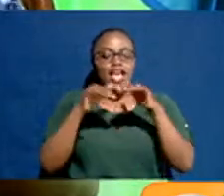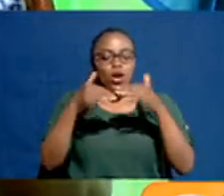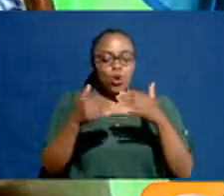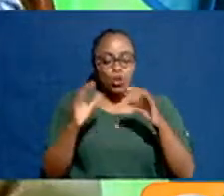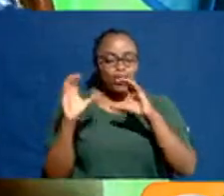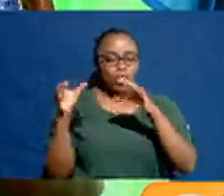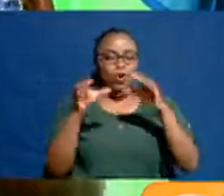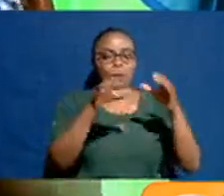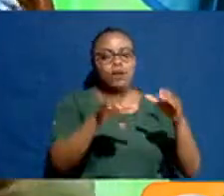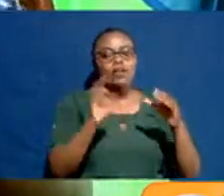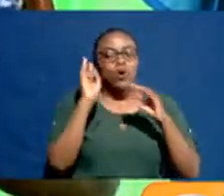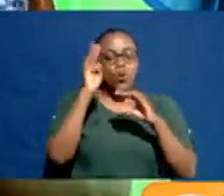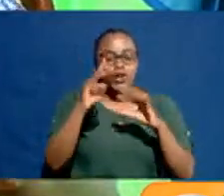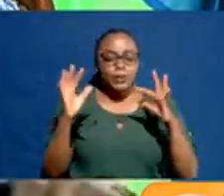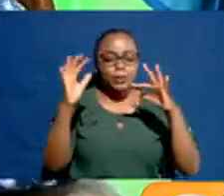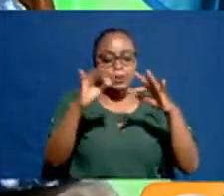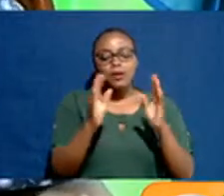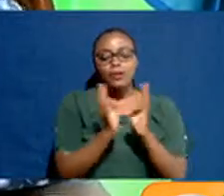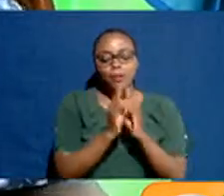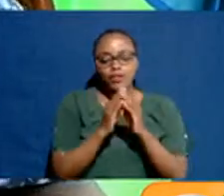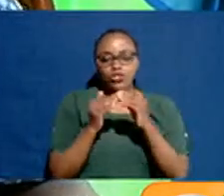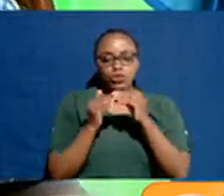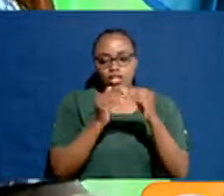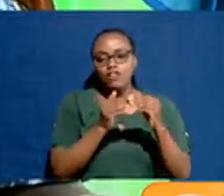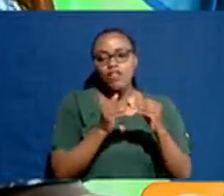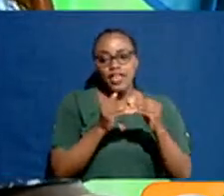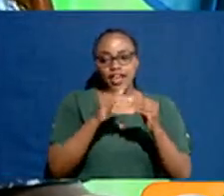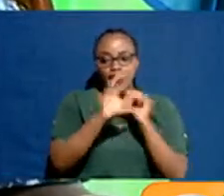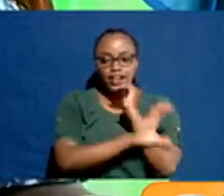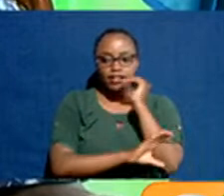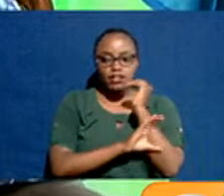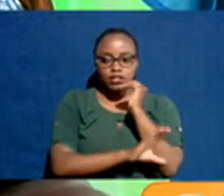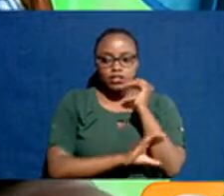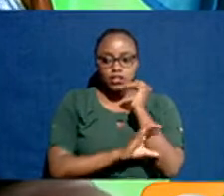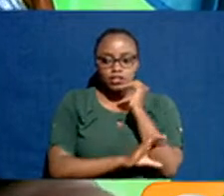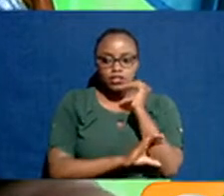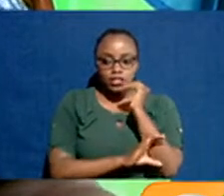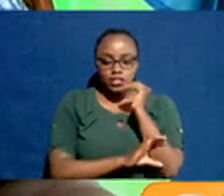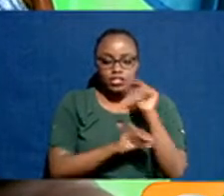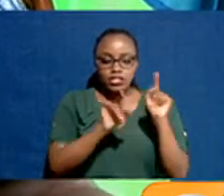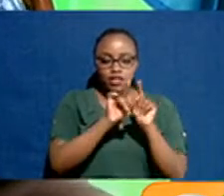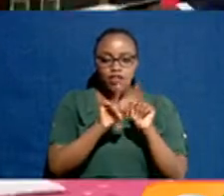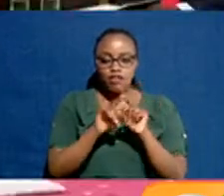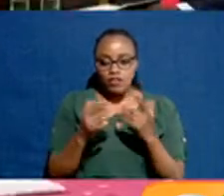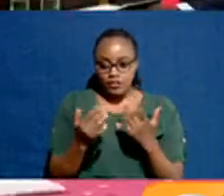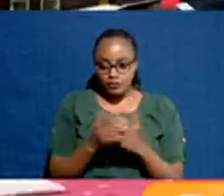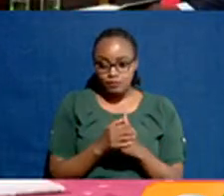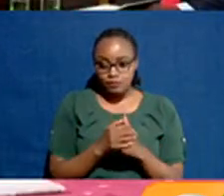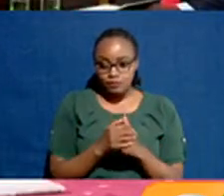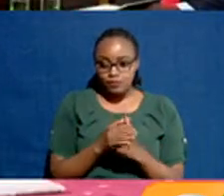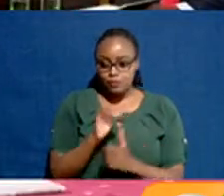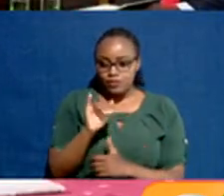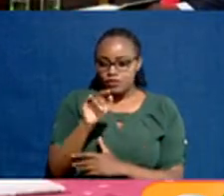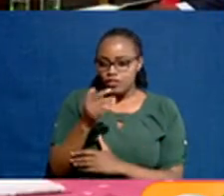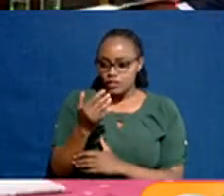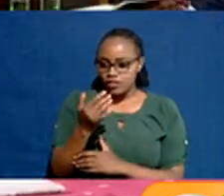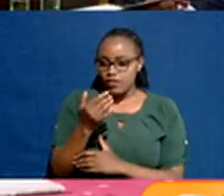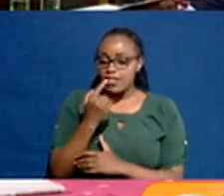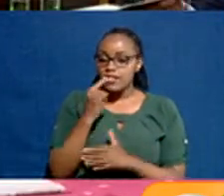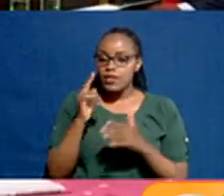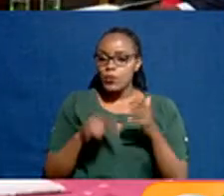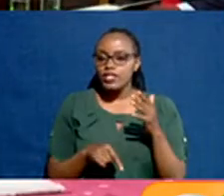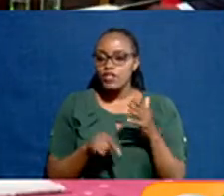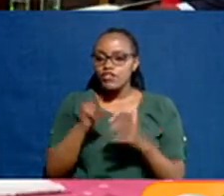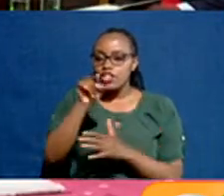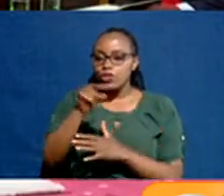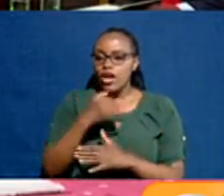that he'll assemble to help him to govern this country. Your Excellency, just a quick one. Your Excellency, to some they say